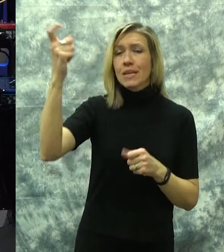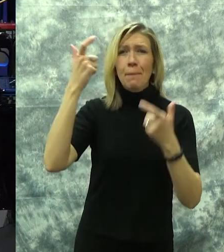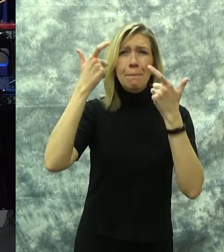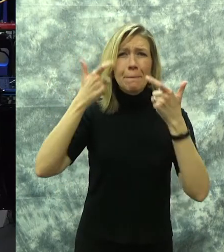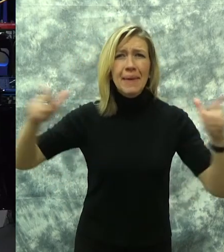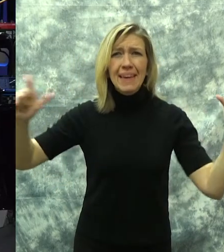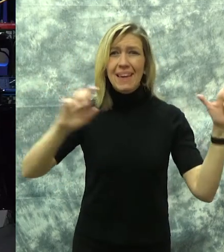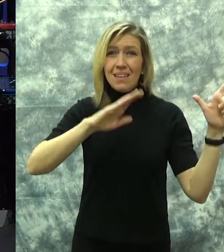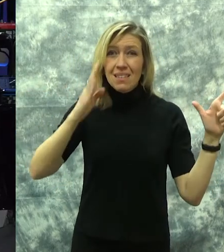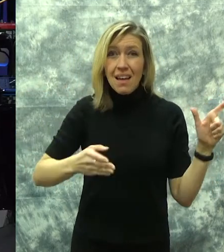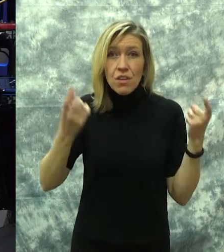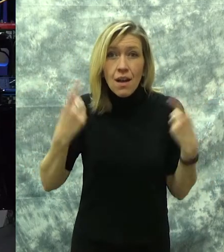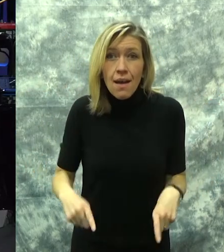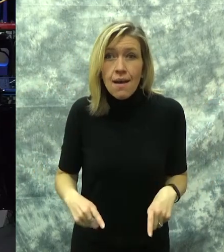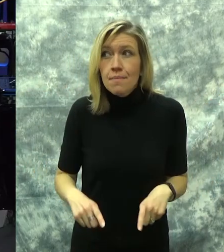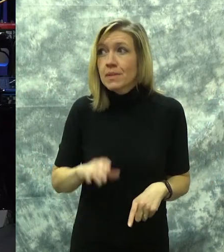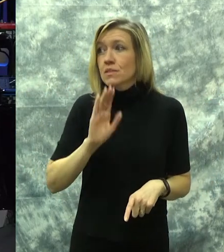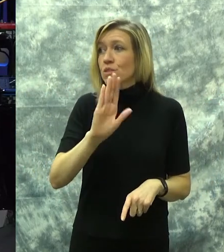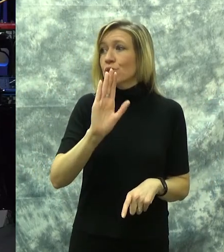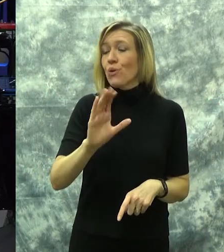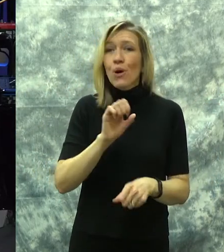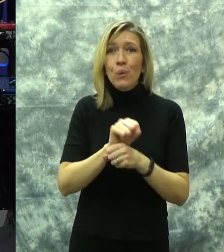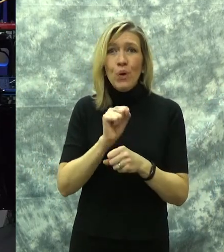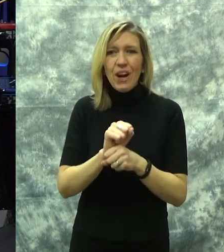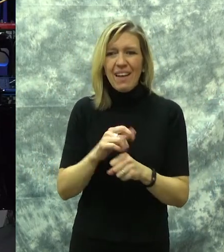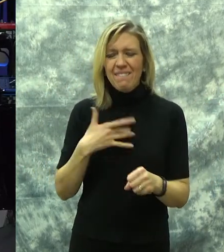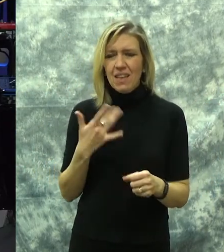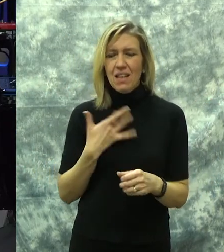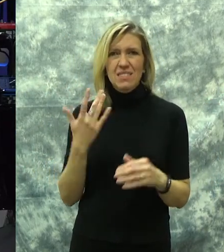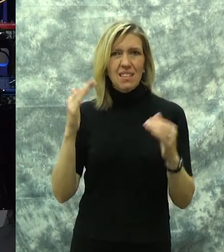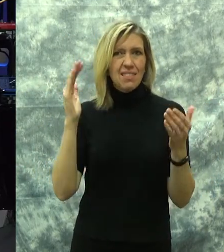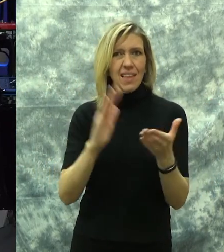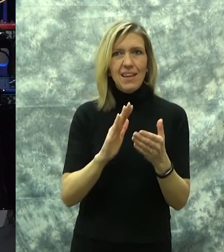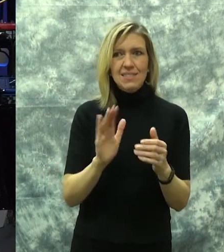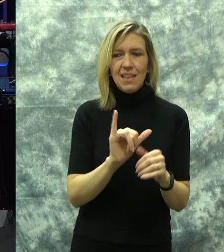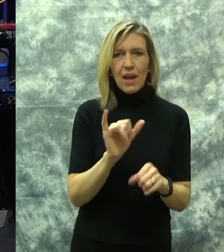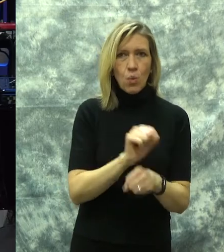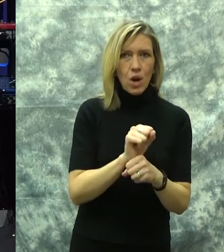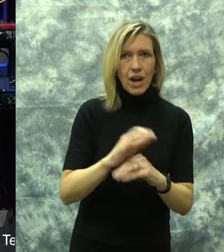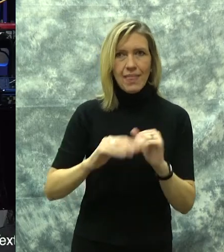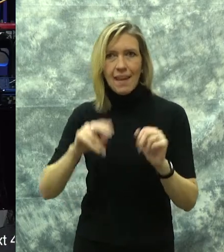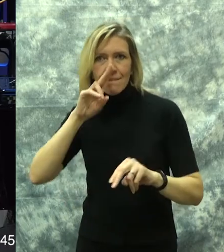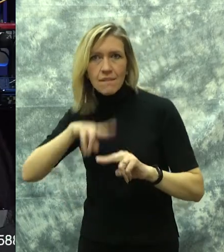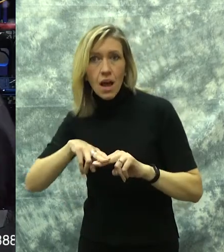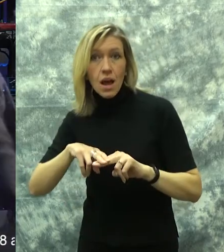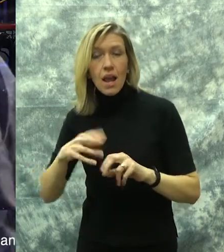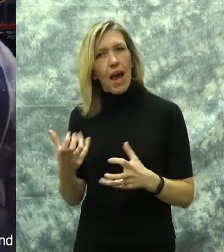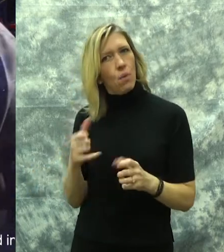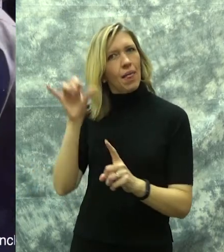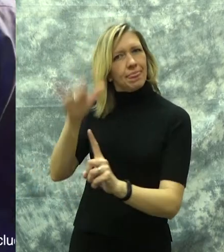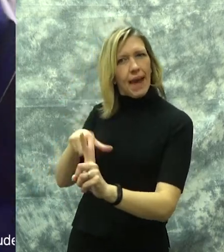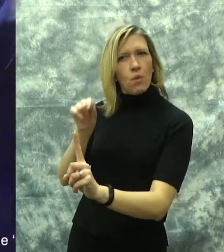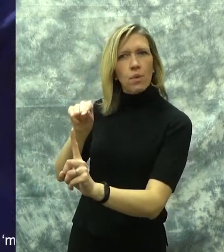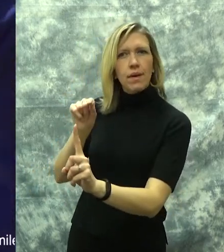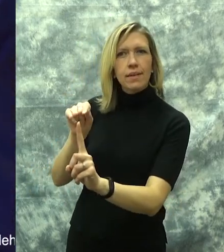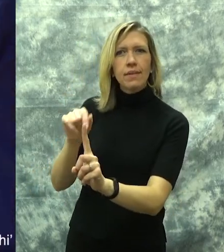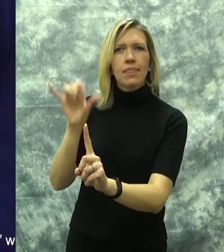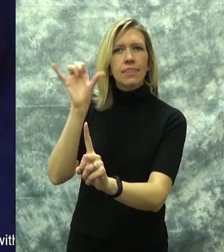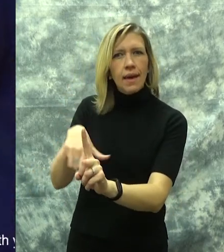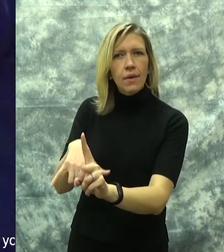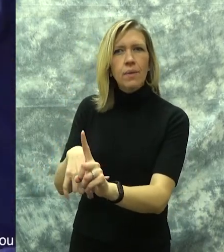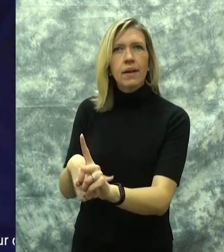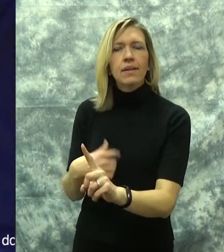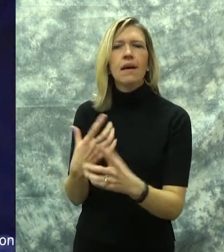done, where your work feels less like work than fun. Tell you what I want, that one, that